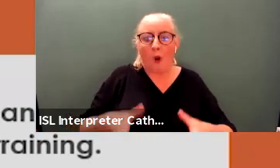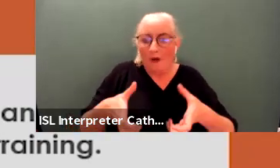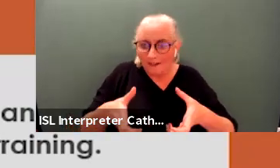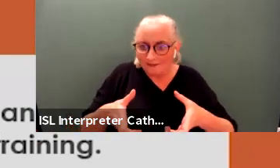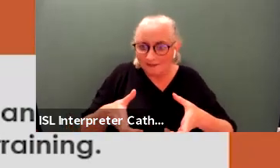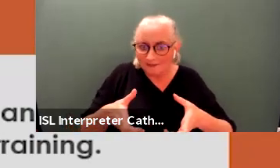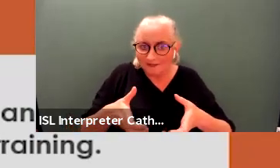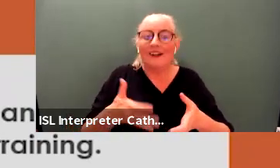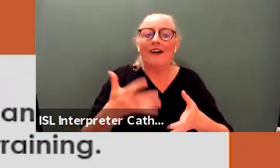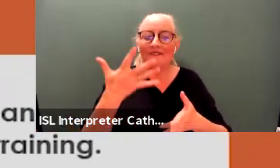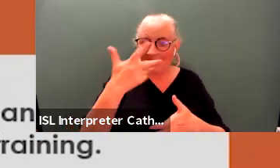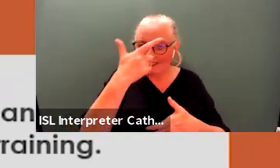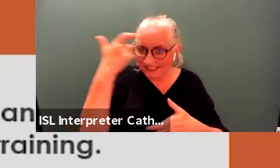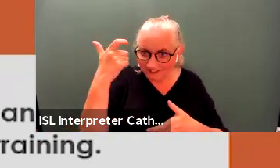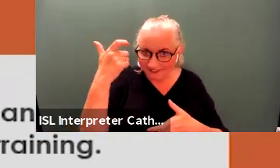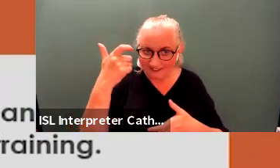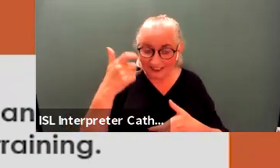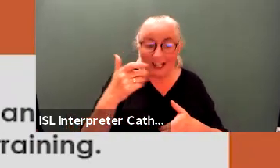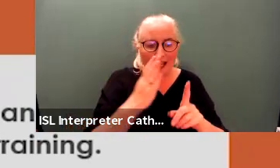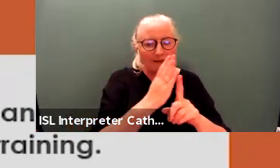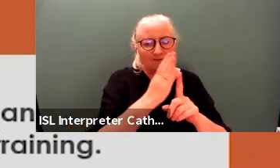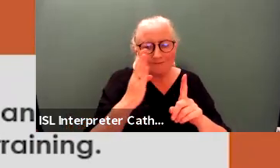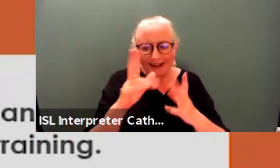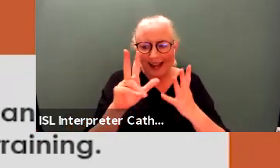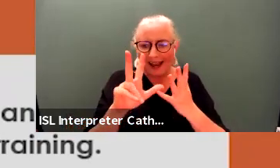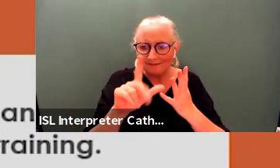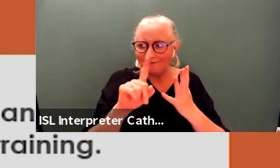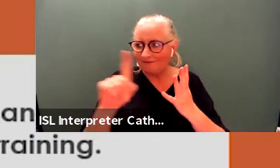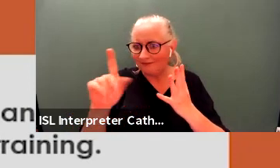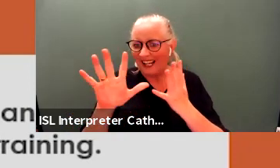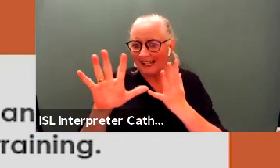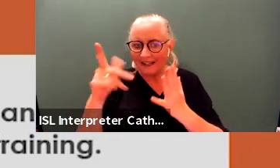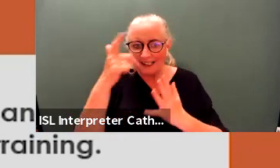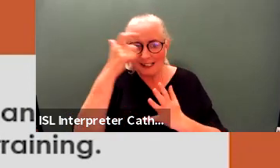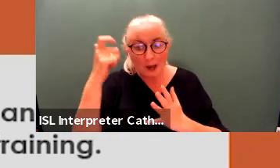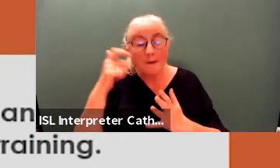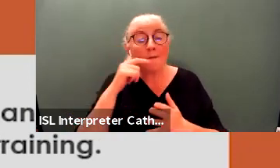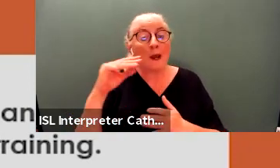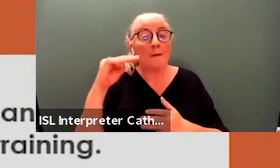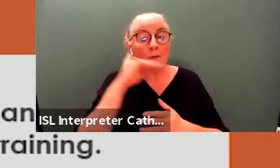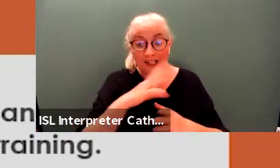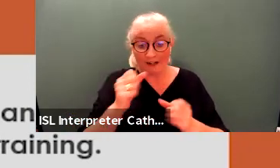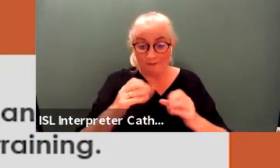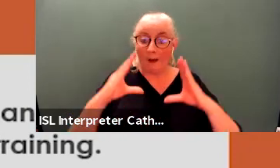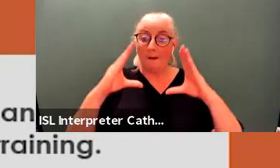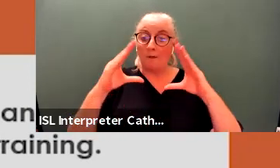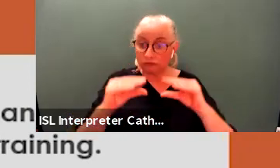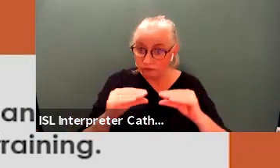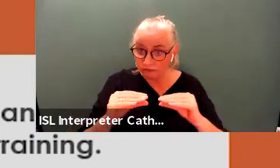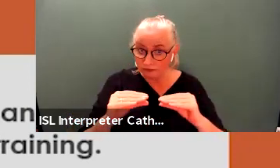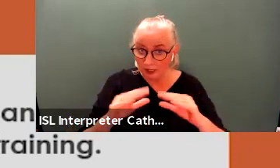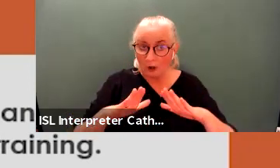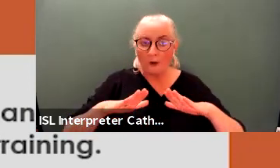to get to between 8 to 10 seconds. And the important thing, as I mentioned, is that you're relaxing in between each repetition.